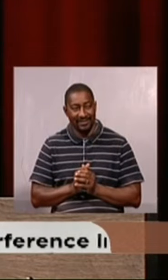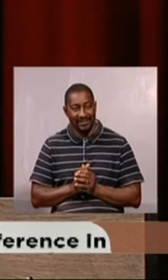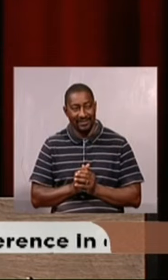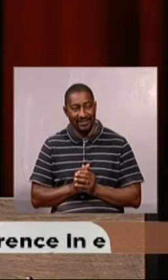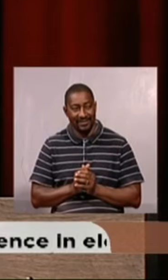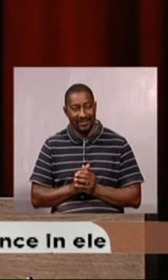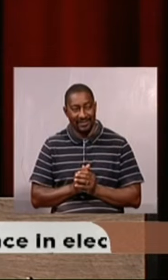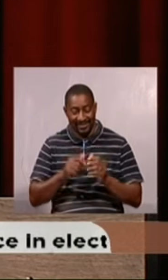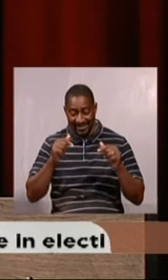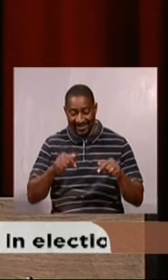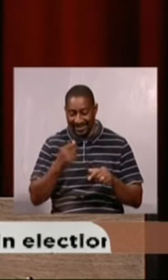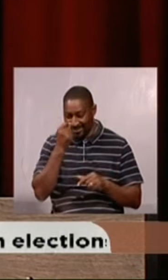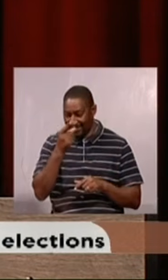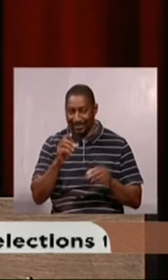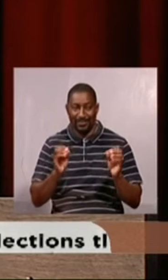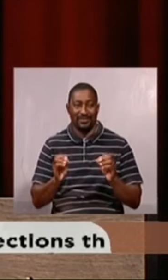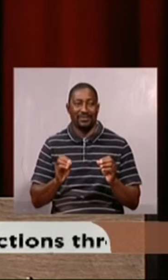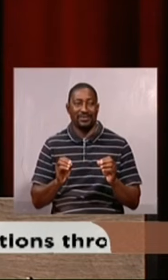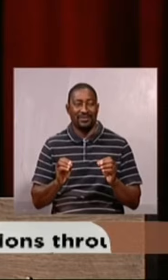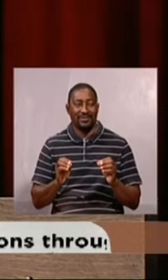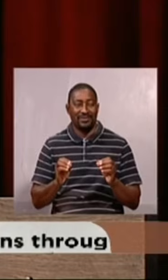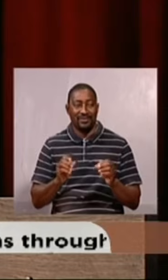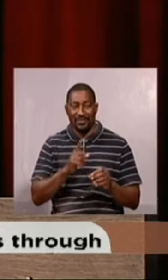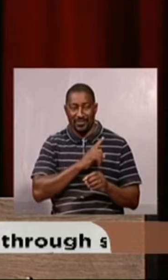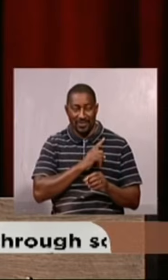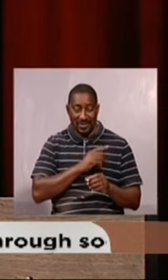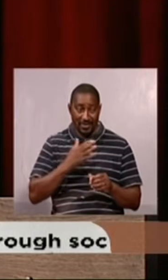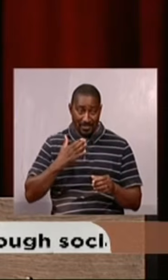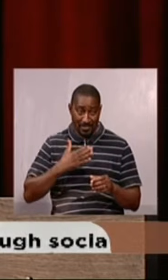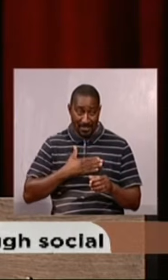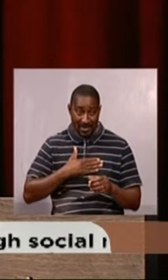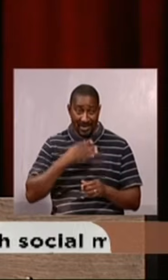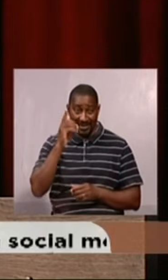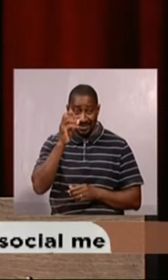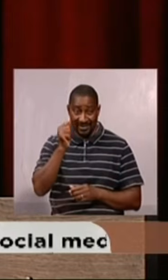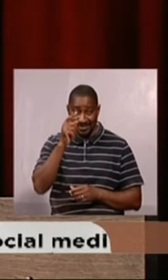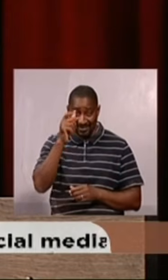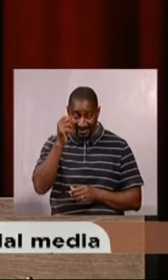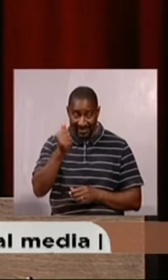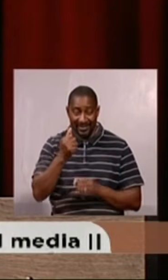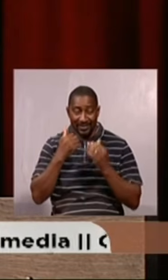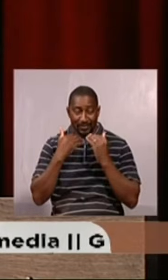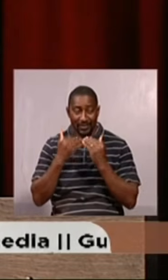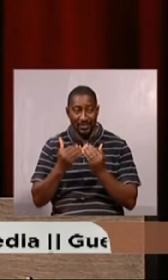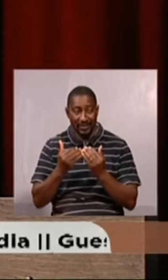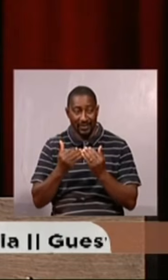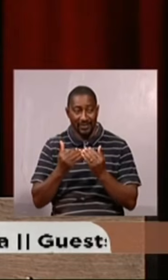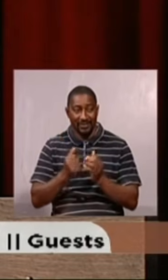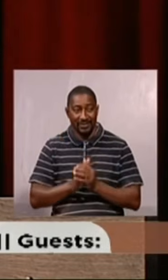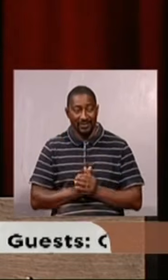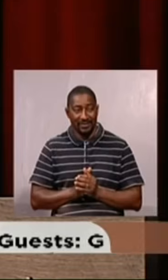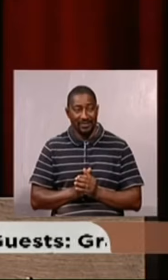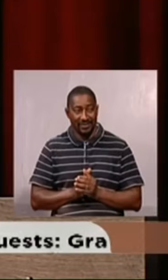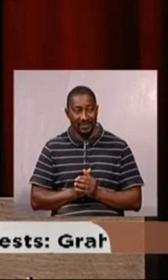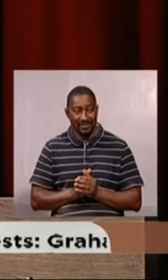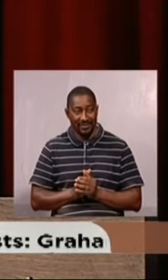demographics, people don't really understand what it is. Why is my data so important? Why is it such a hullabaloo about saying, "Oh, you can't just take